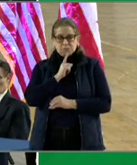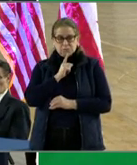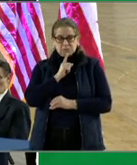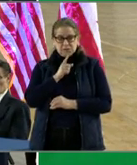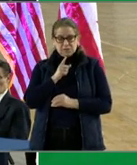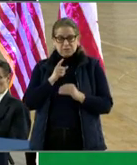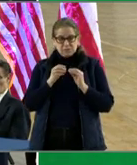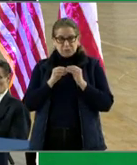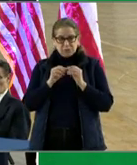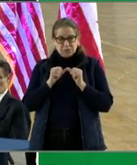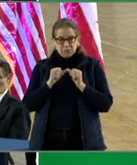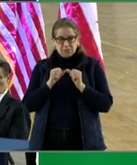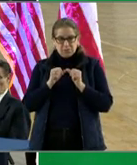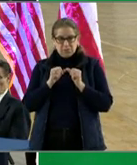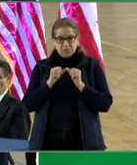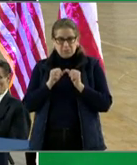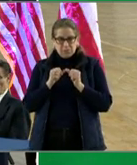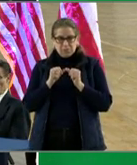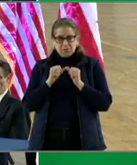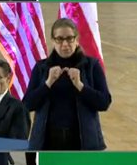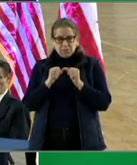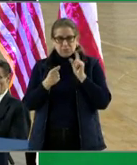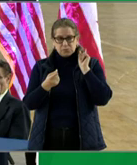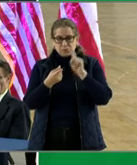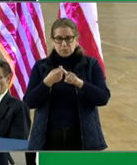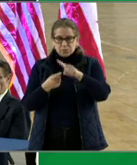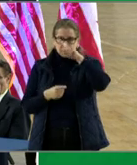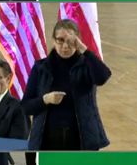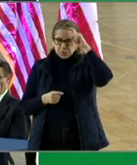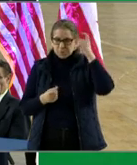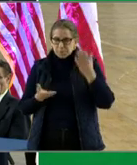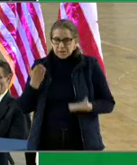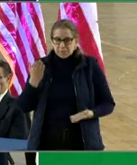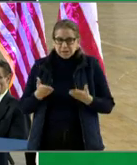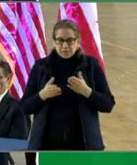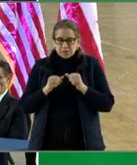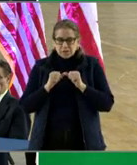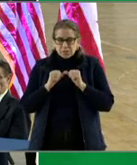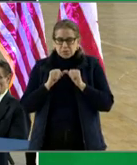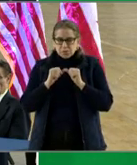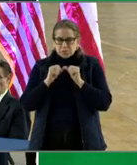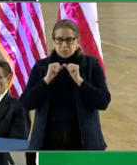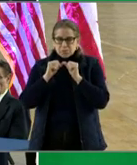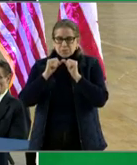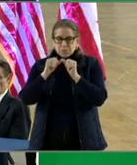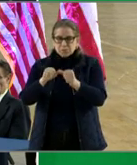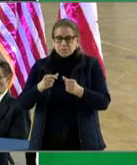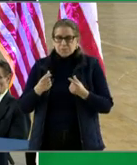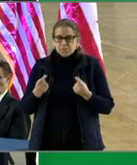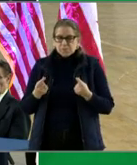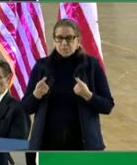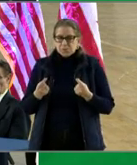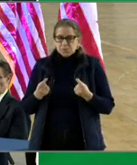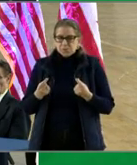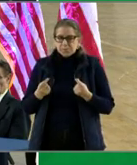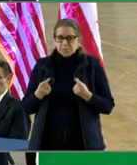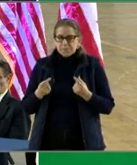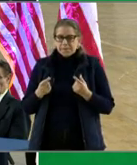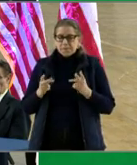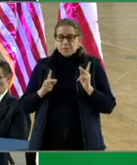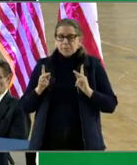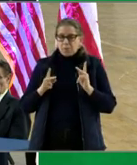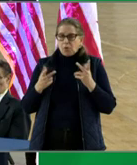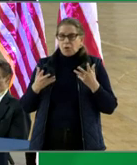summertime, before life gets back to normal? What do you say to residents who are, quite frankly, just freaking out right